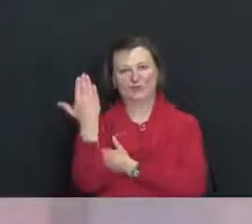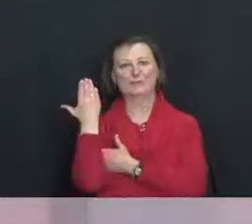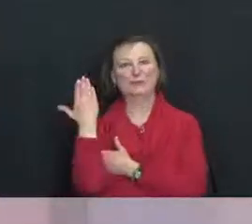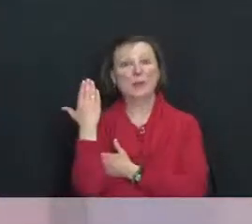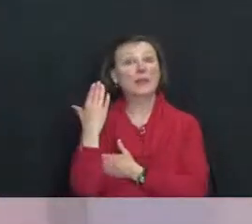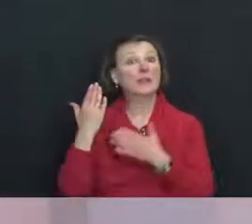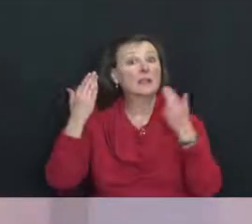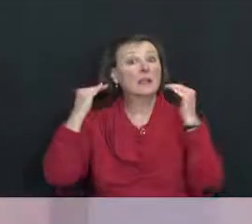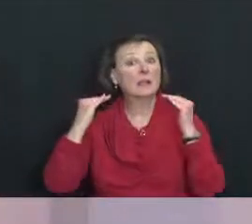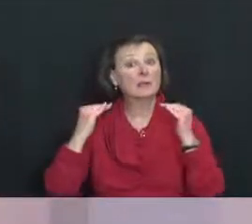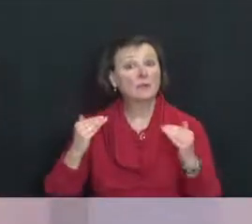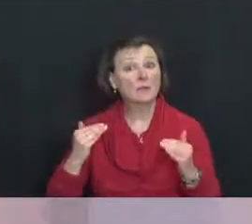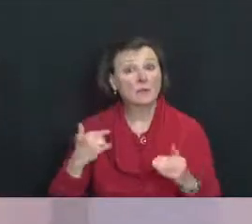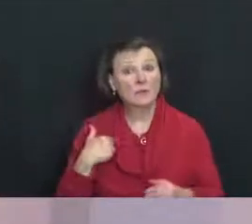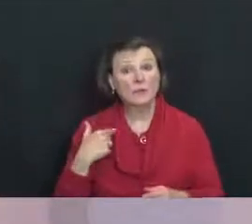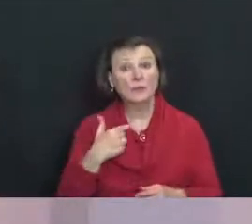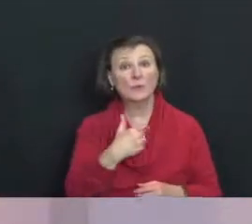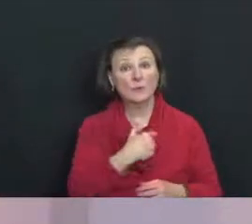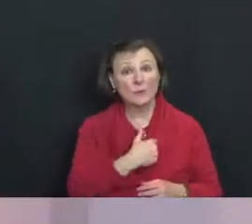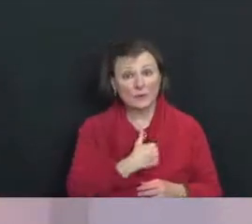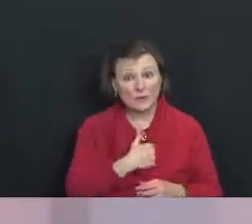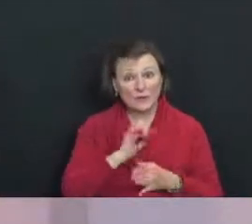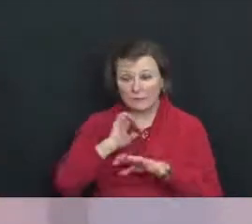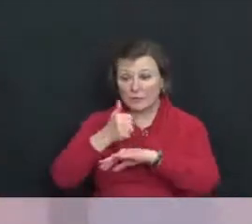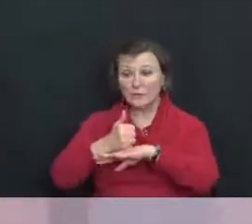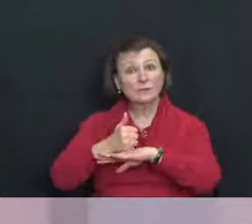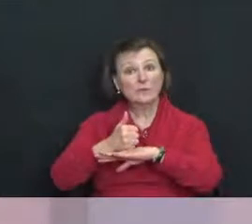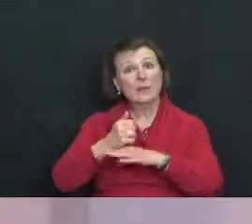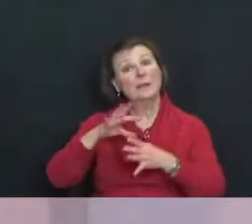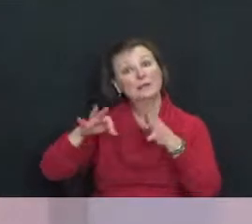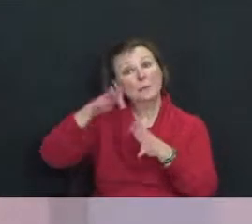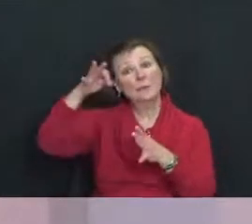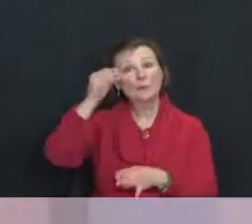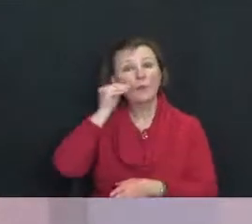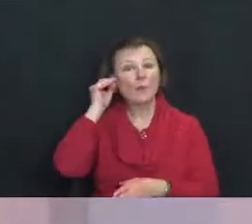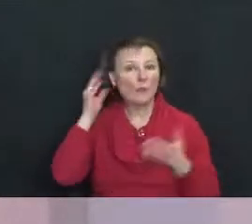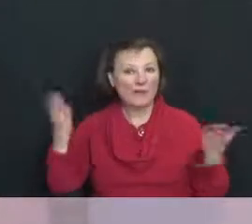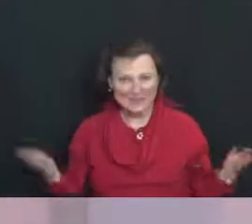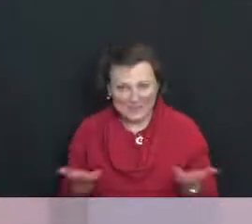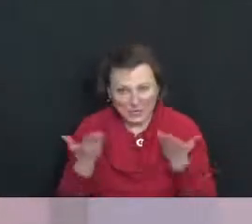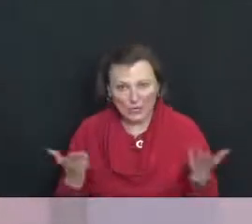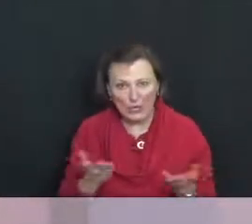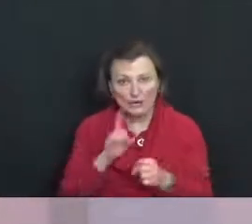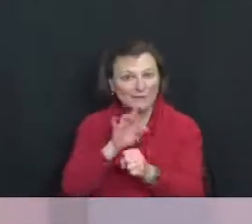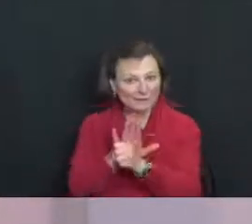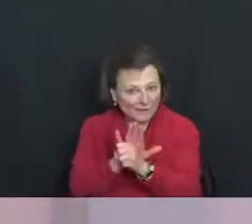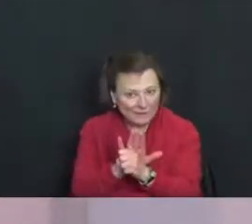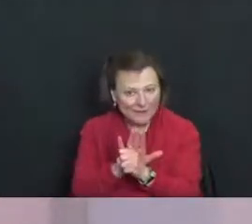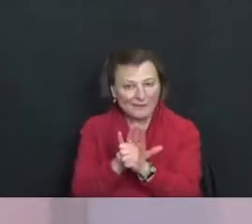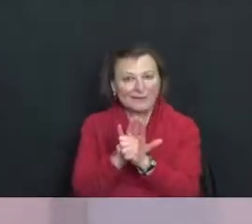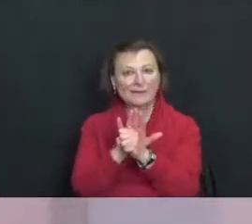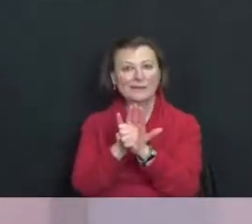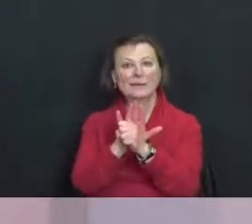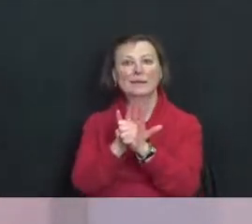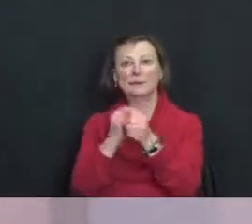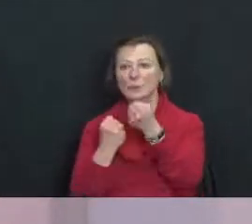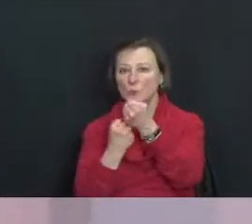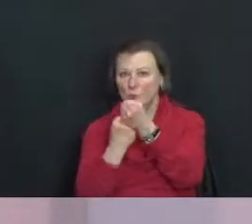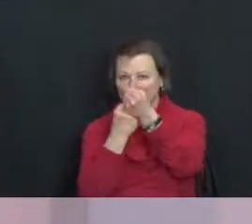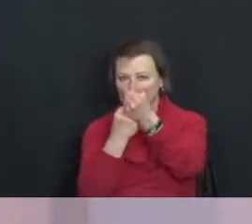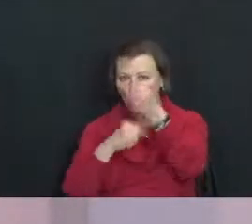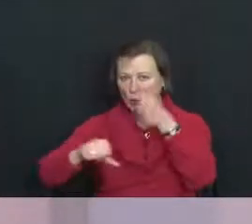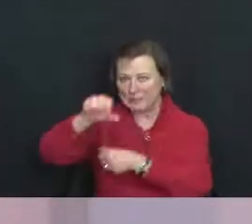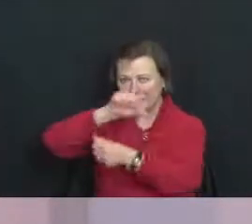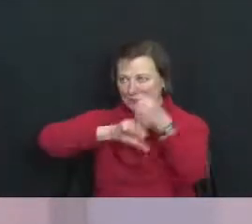And so we have created a spiritual home here dedicated to supporting one another